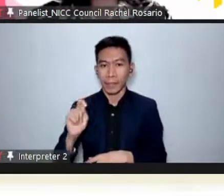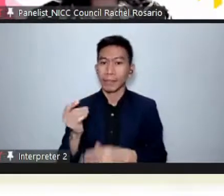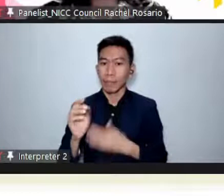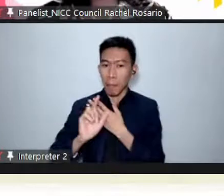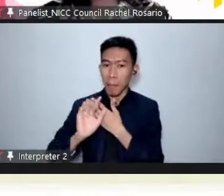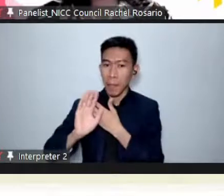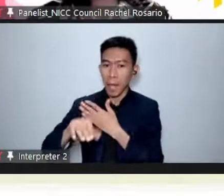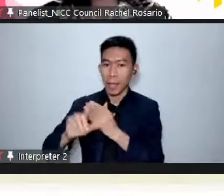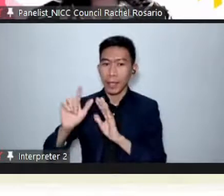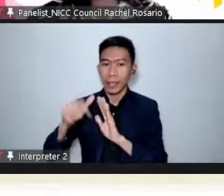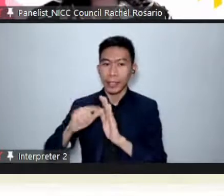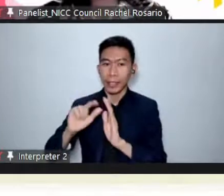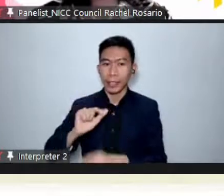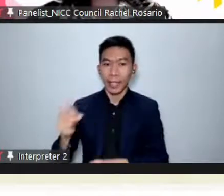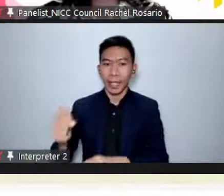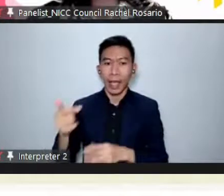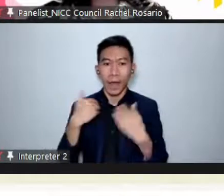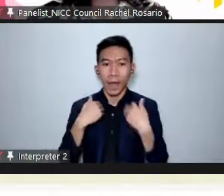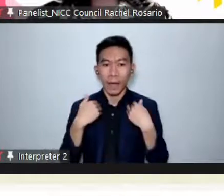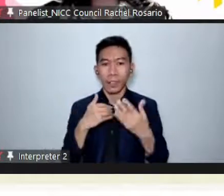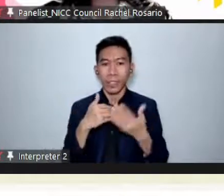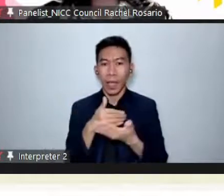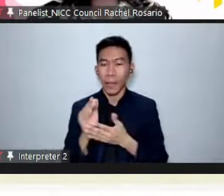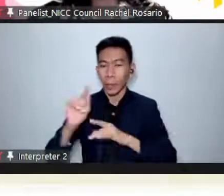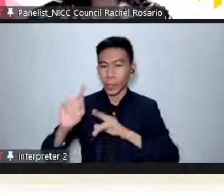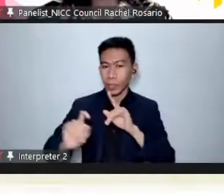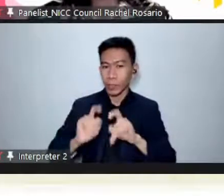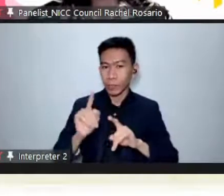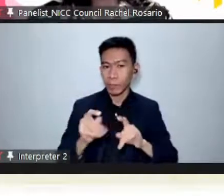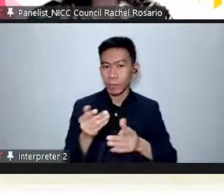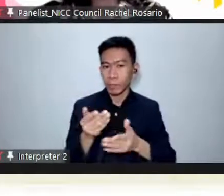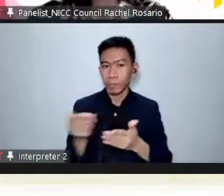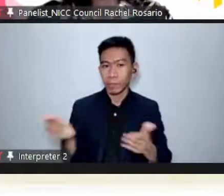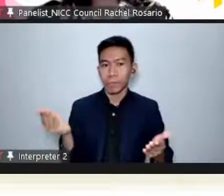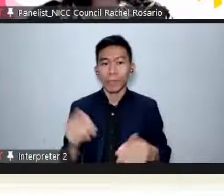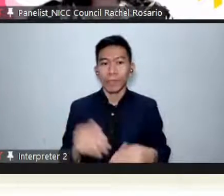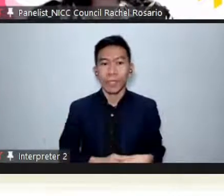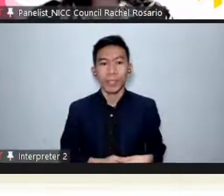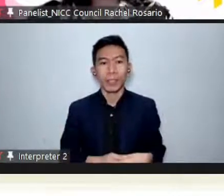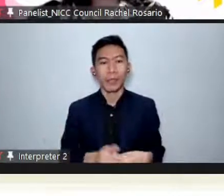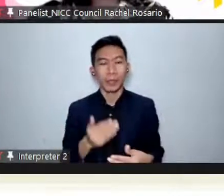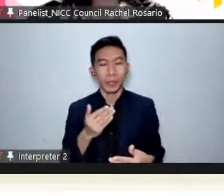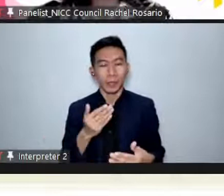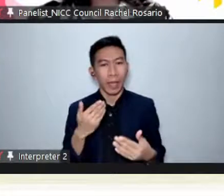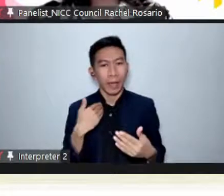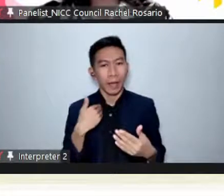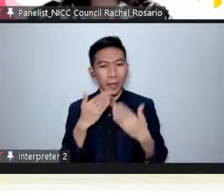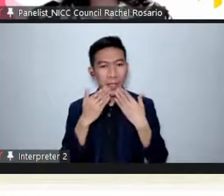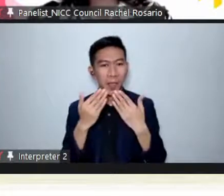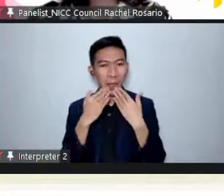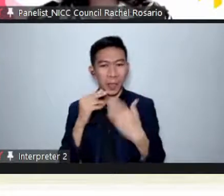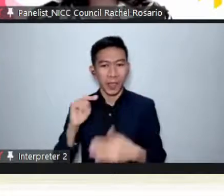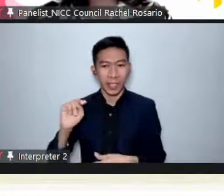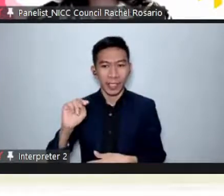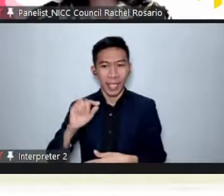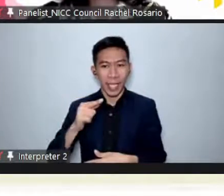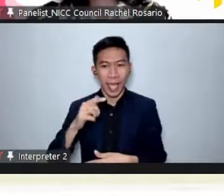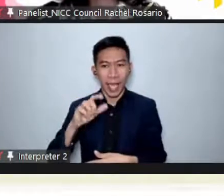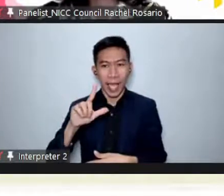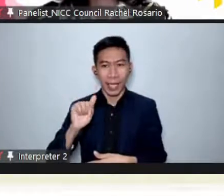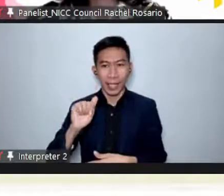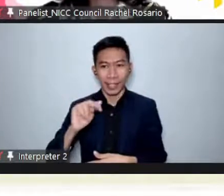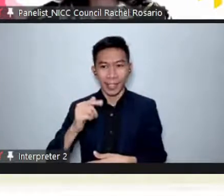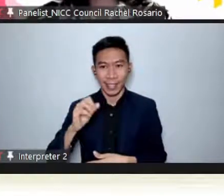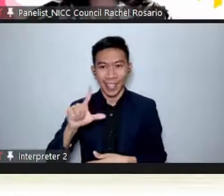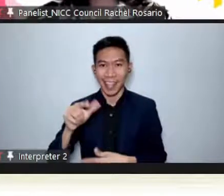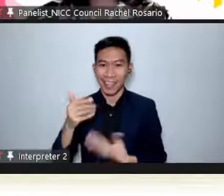some questions for you. And there's a big thank you from Dr. Nelangel already for now. Let's move to